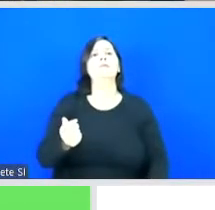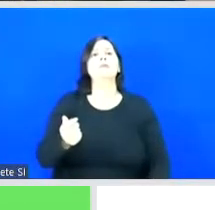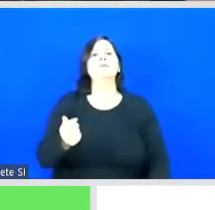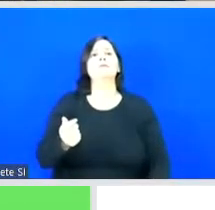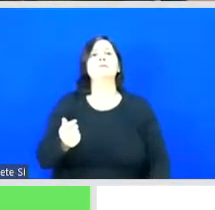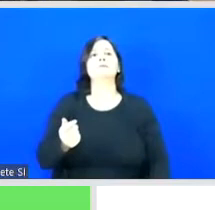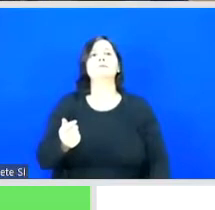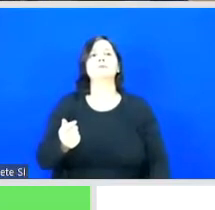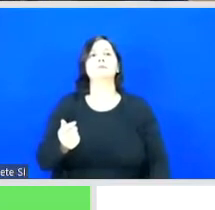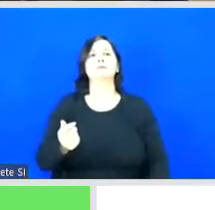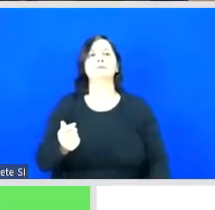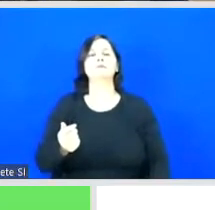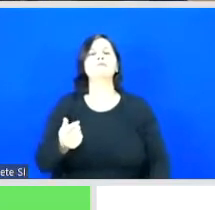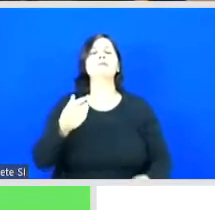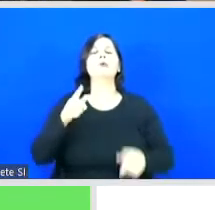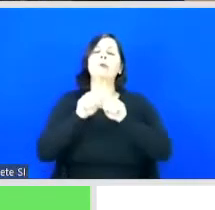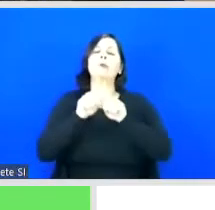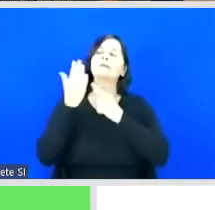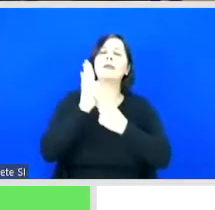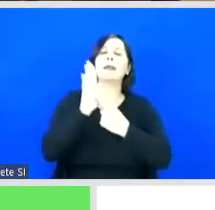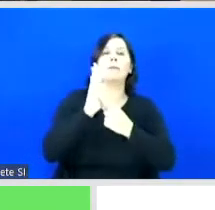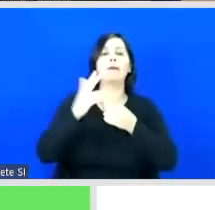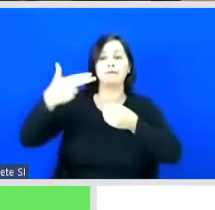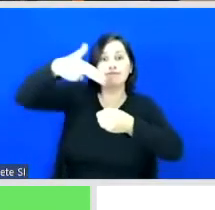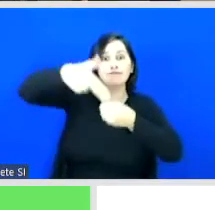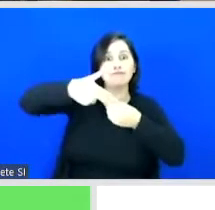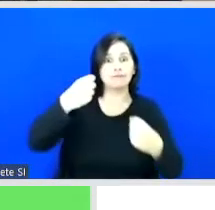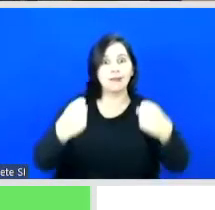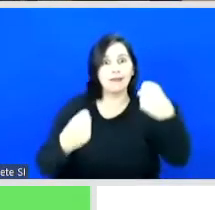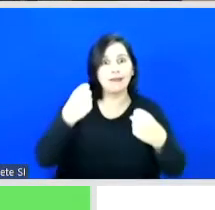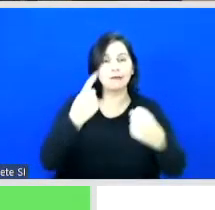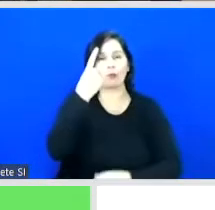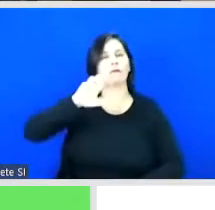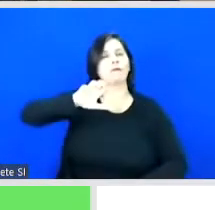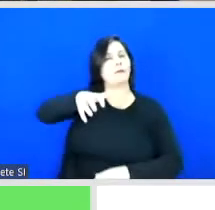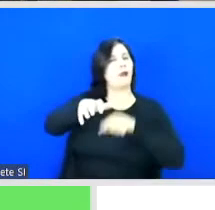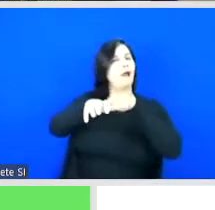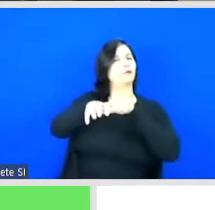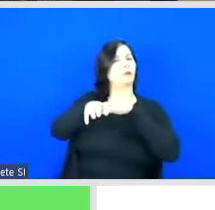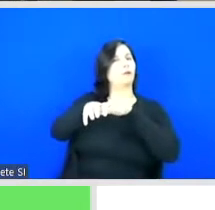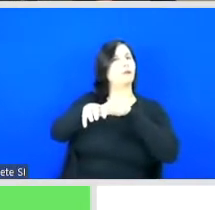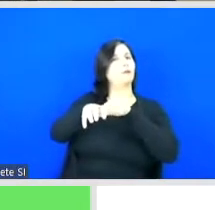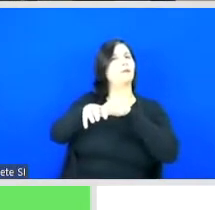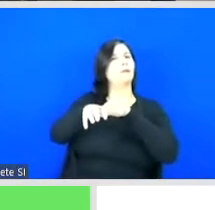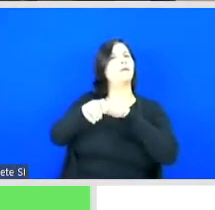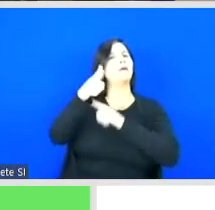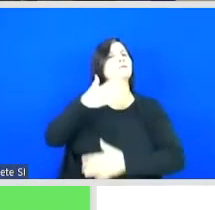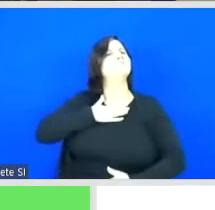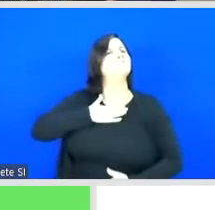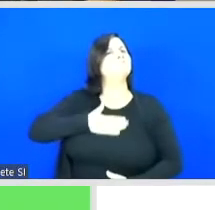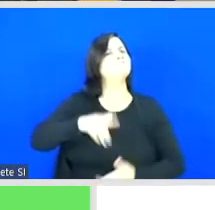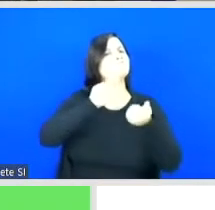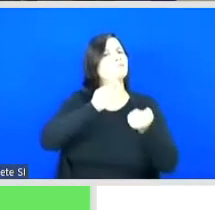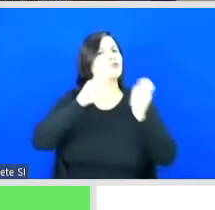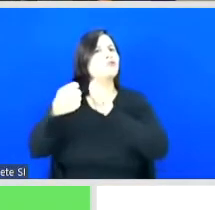COVID, the lockdowns, and use fossil fuel because it's handy. Whereas we know that clean